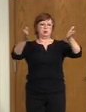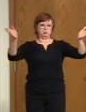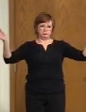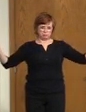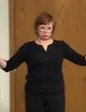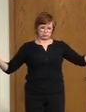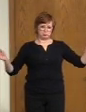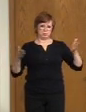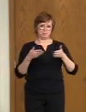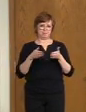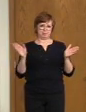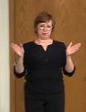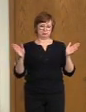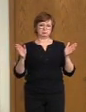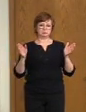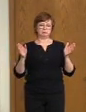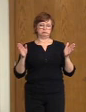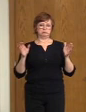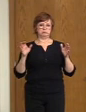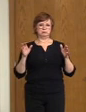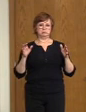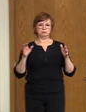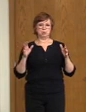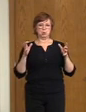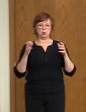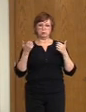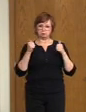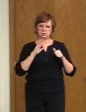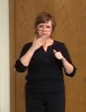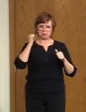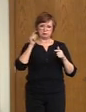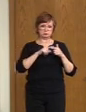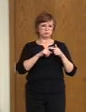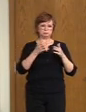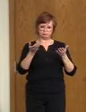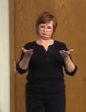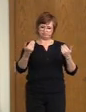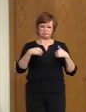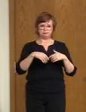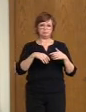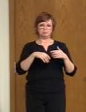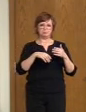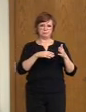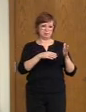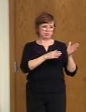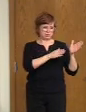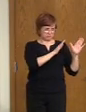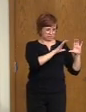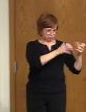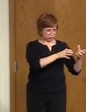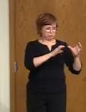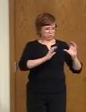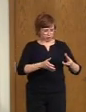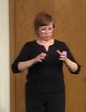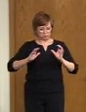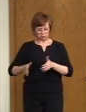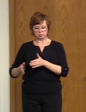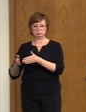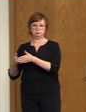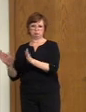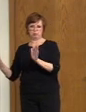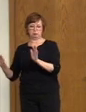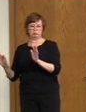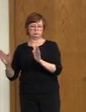become available. I think we need to keep in mind that differently from, example, the flu vaccine, where we basically